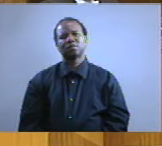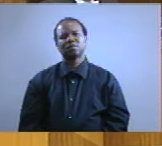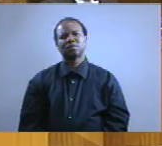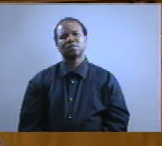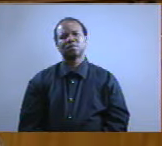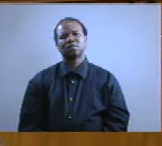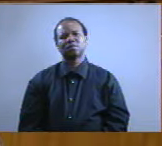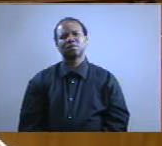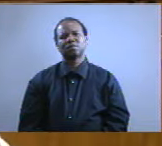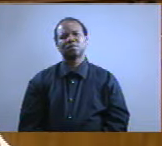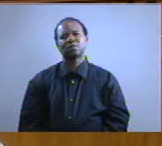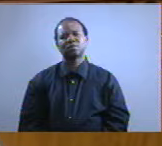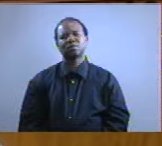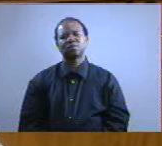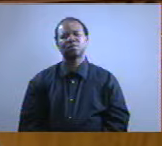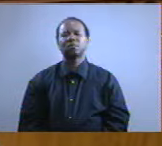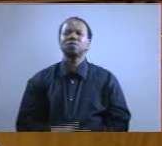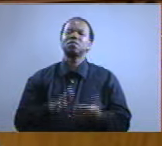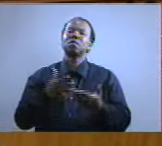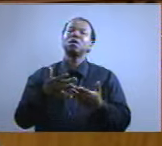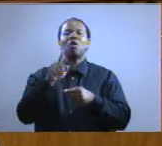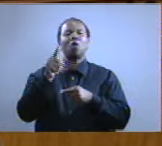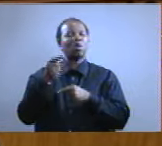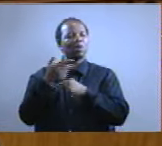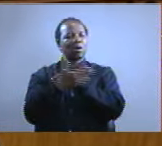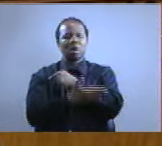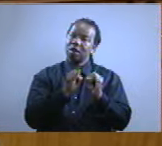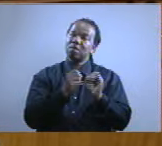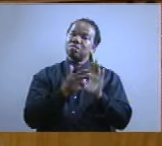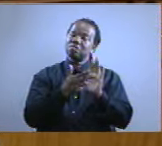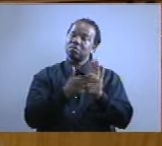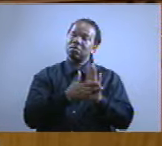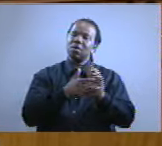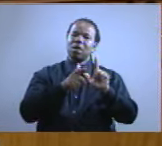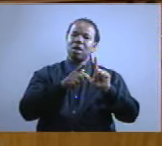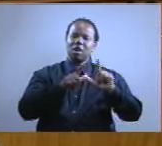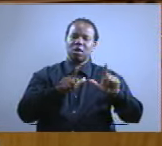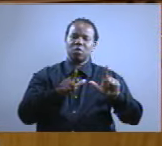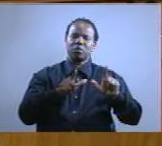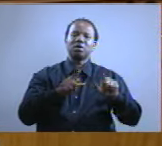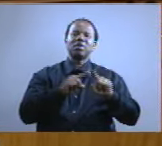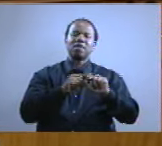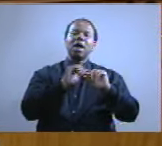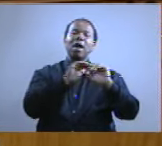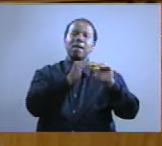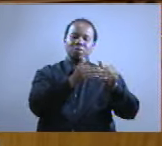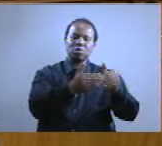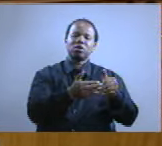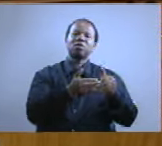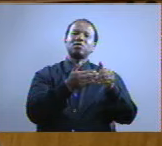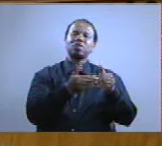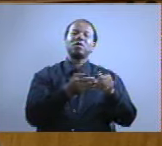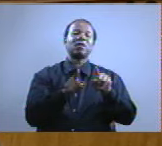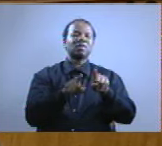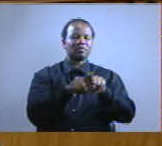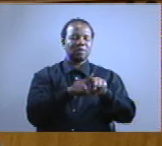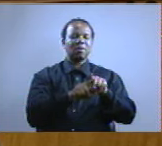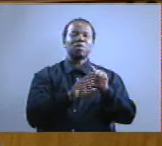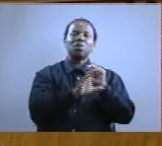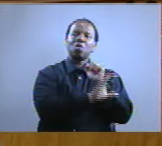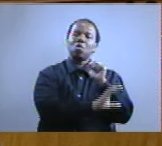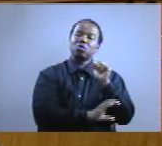Agbare adjunct speaker, veel in hierdie grondwet en die gebruik van amptelike tale wet